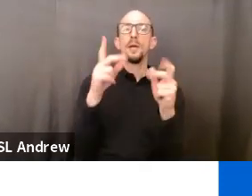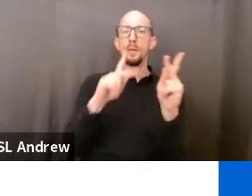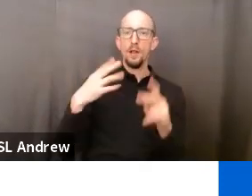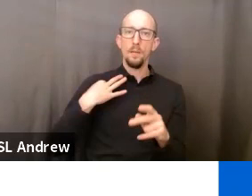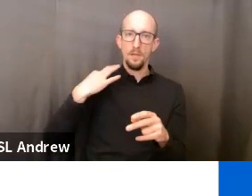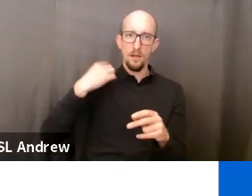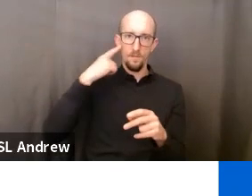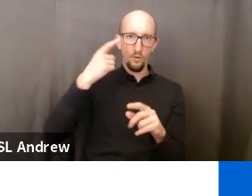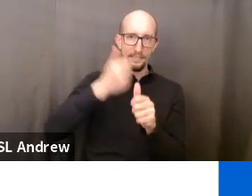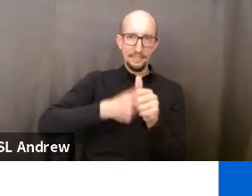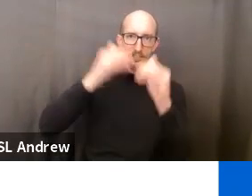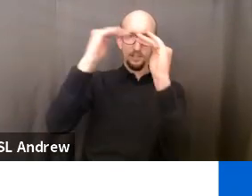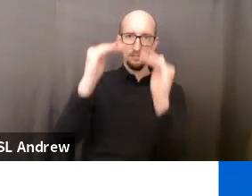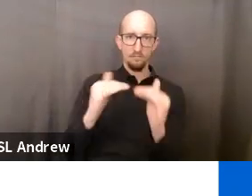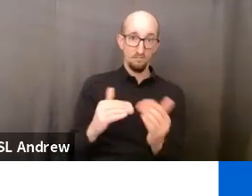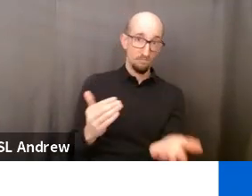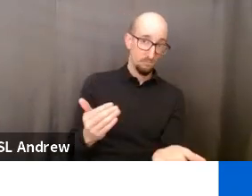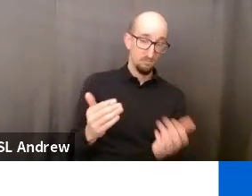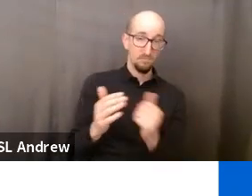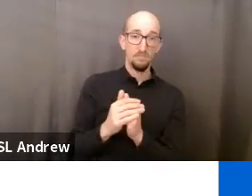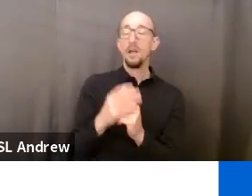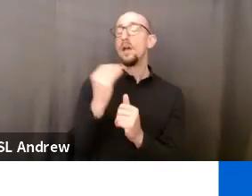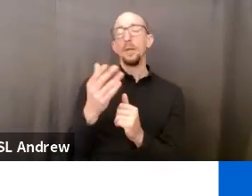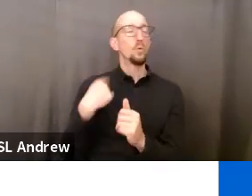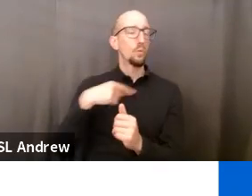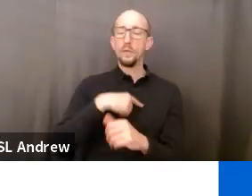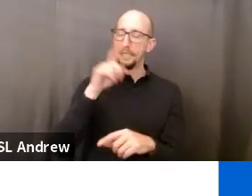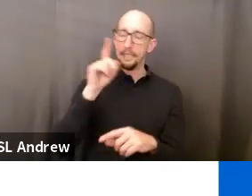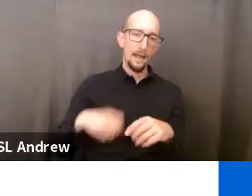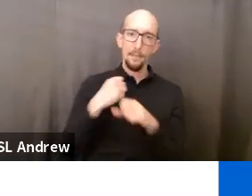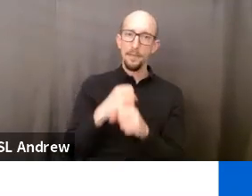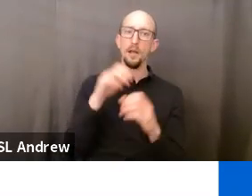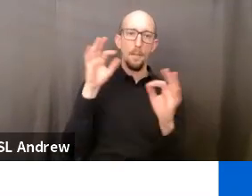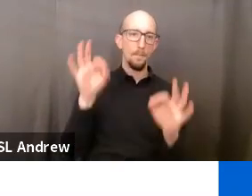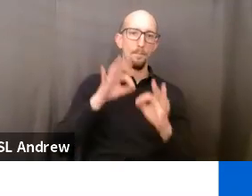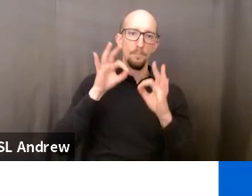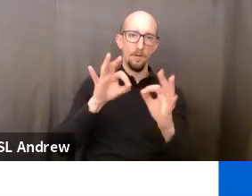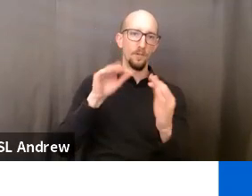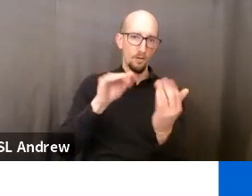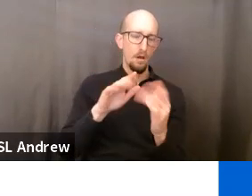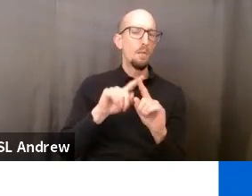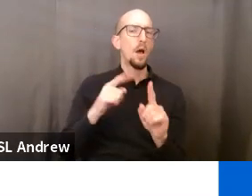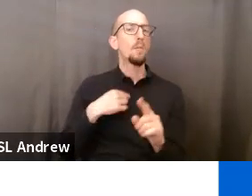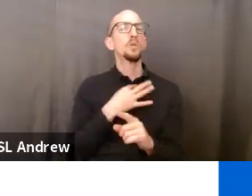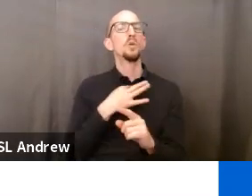well. And it's never going to be perfect, but I'm just curious about how that